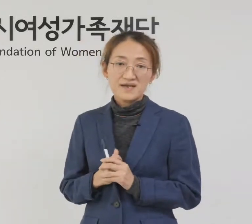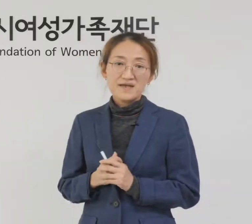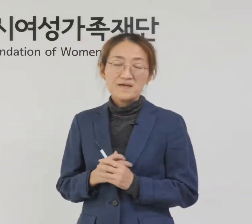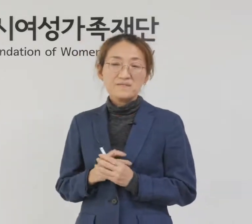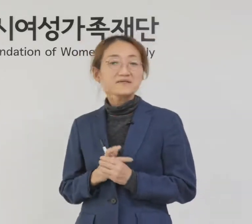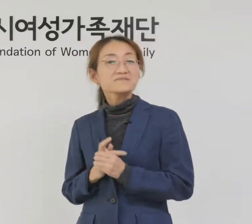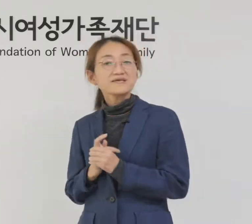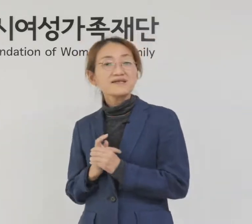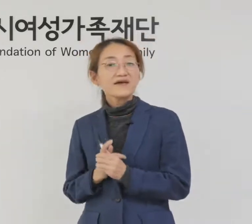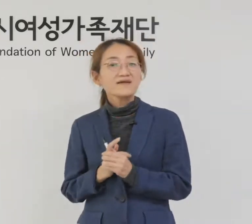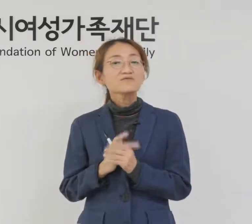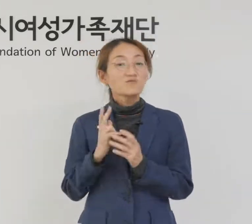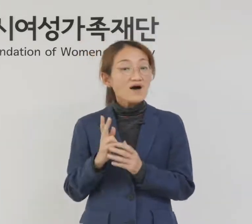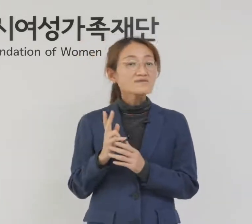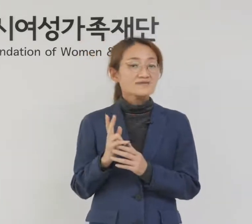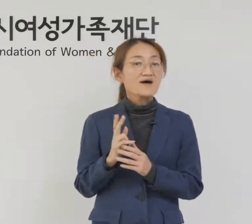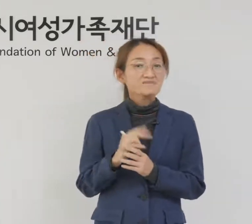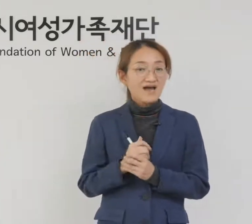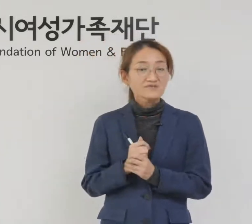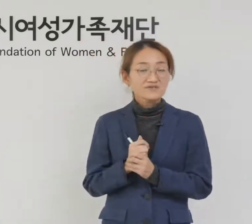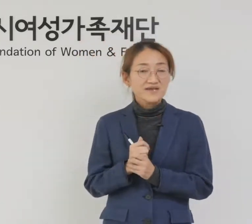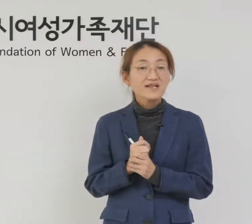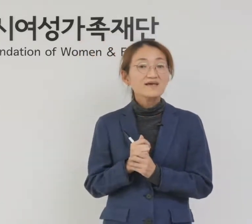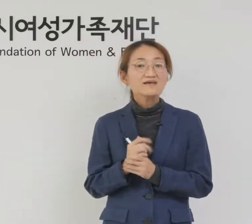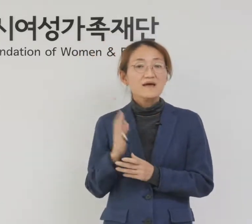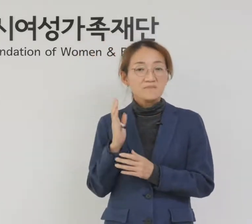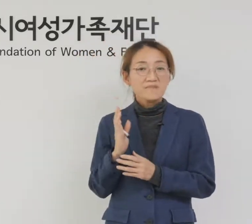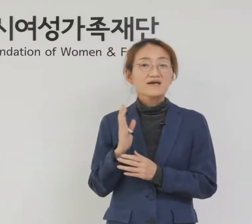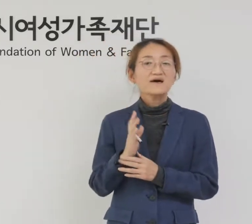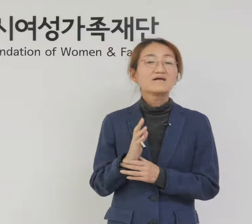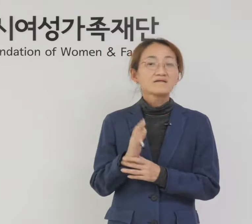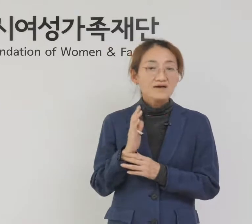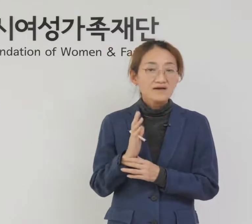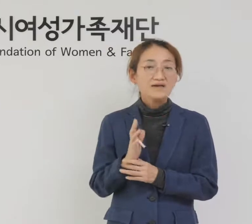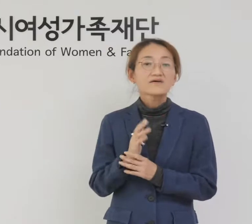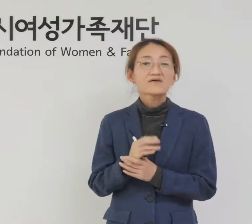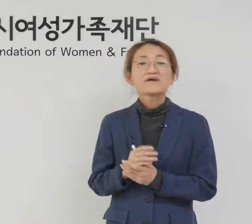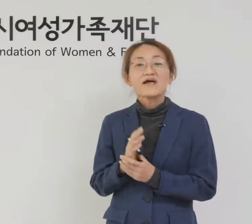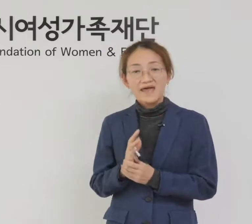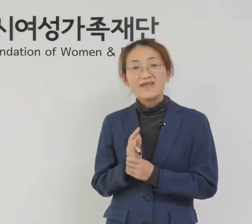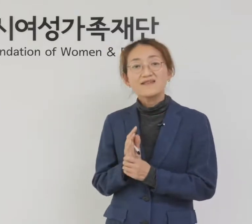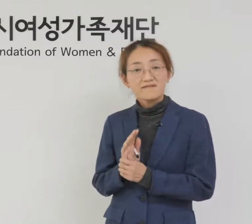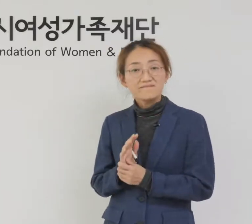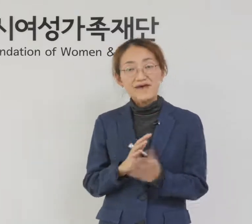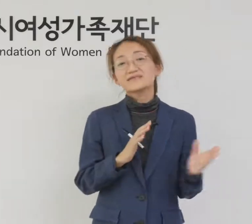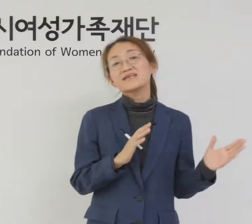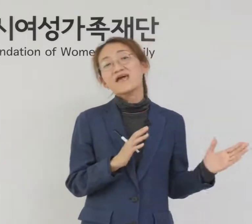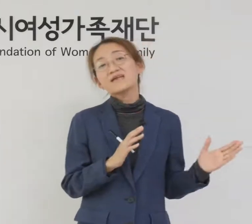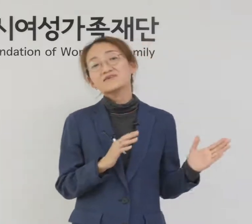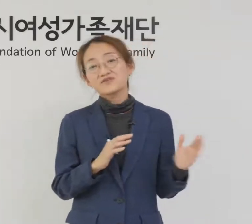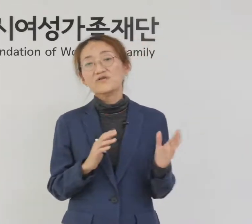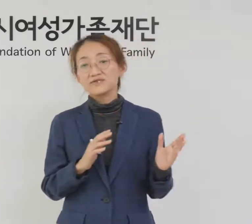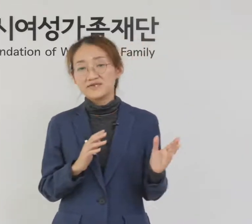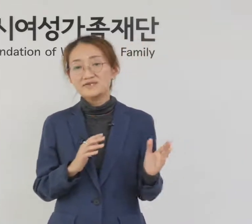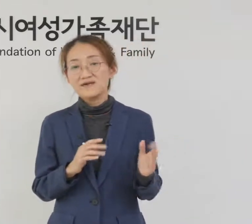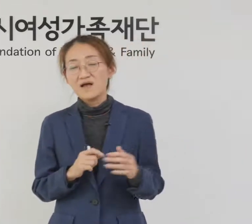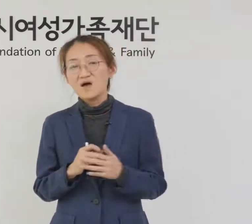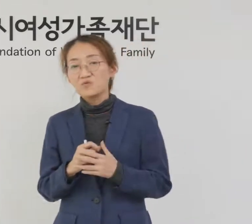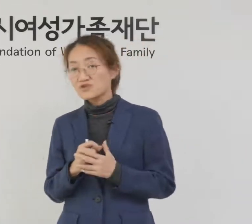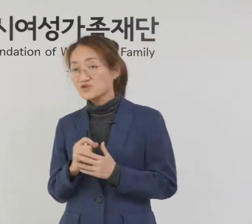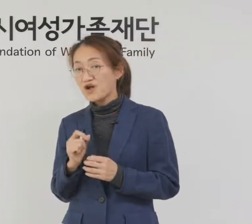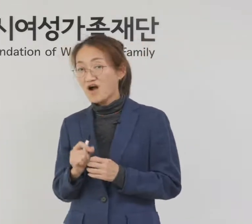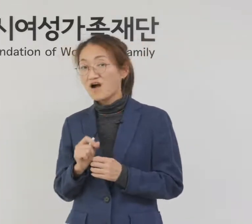violence. Victims can get one-stop counseling, medical, legal, and investigating